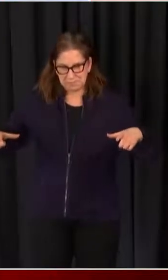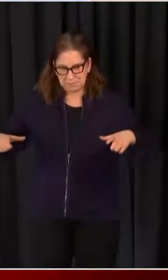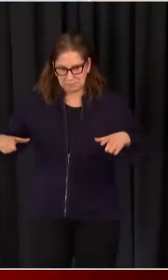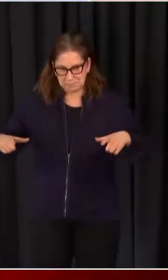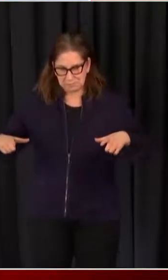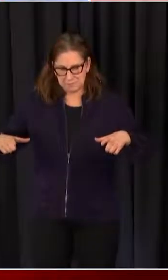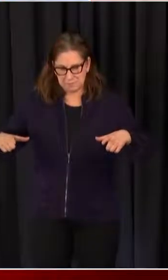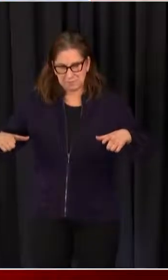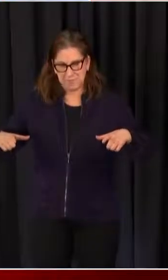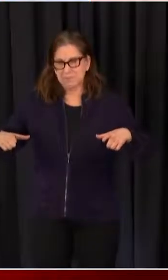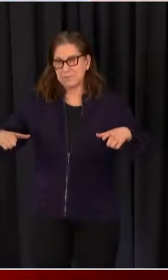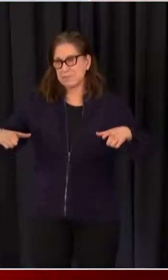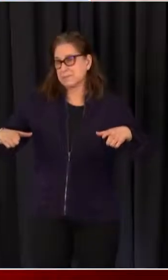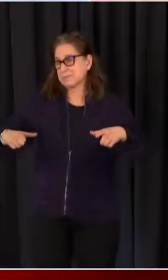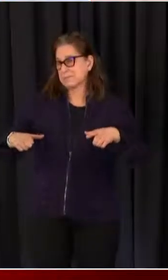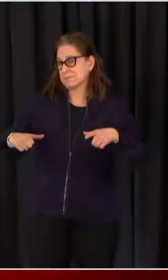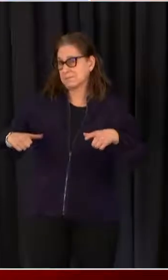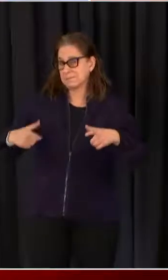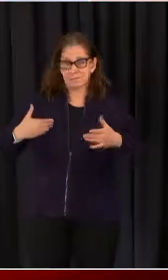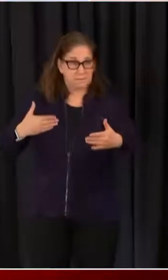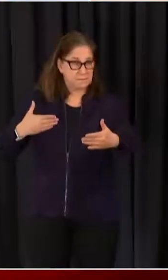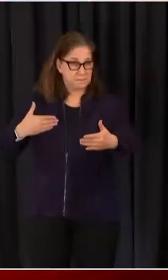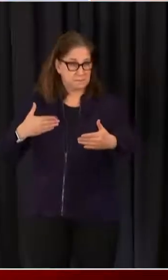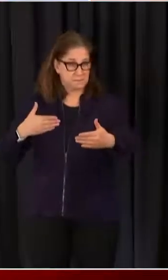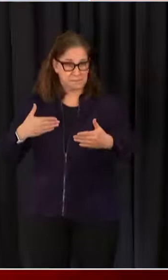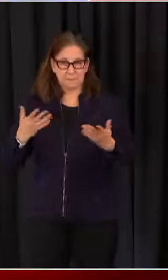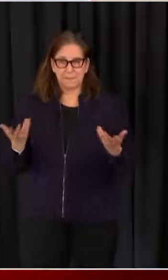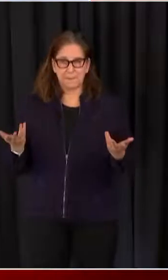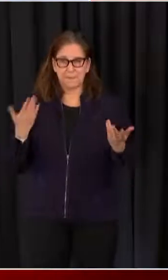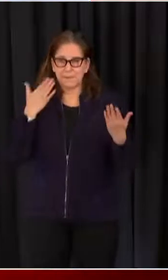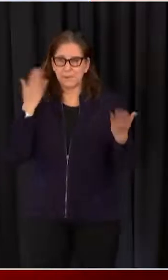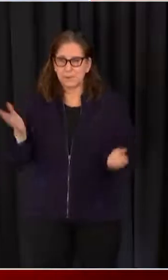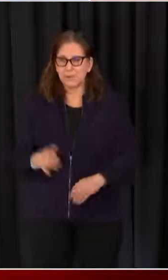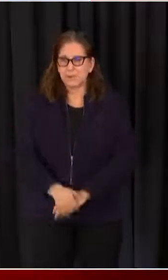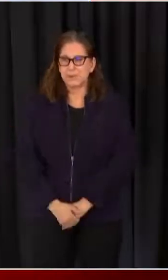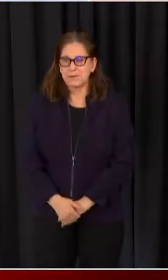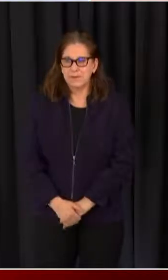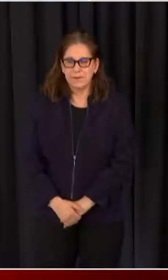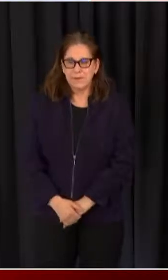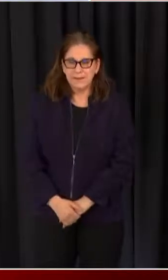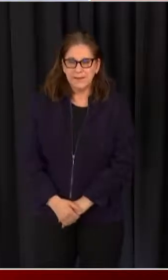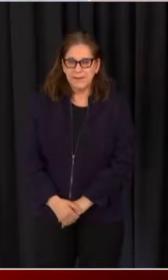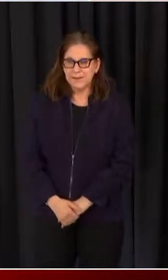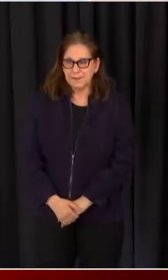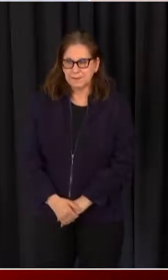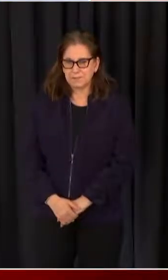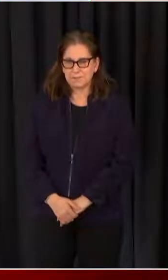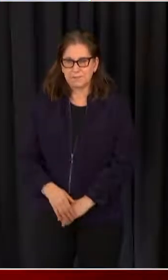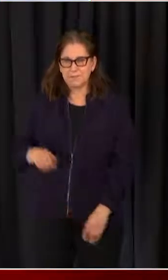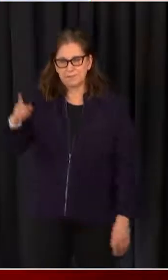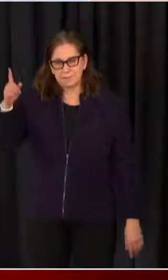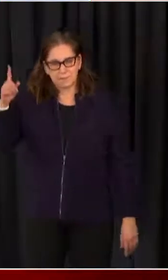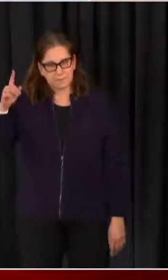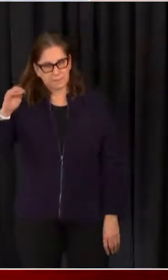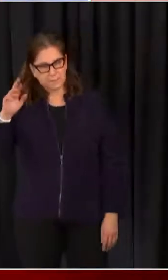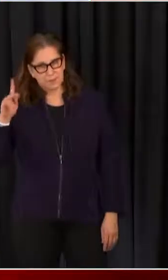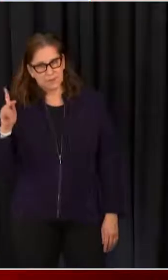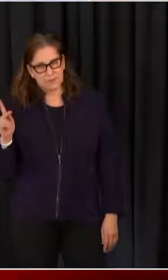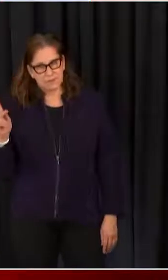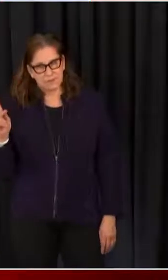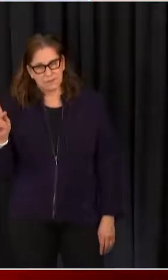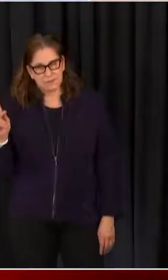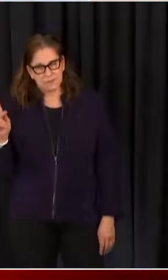about the immediate perimeter around the Capitol. Yes, sir. Mayor Bowser, if I could just, it's been